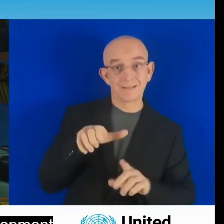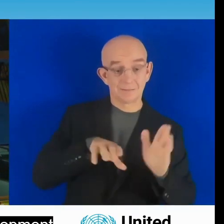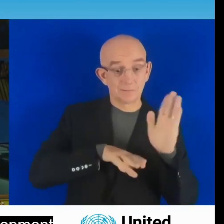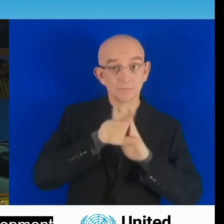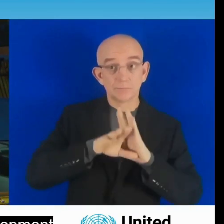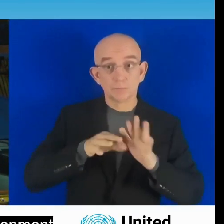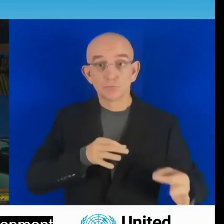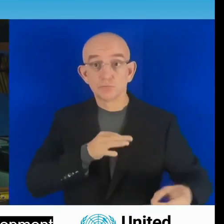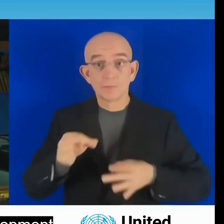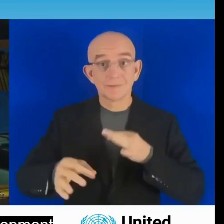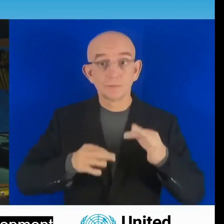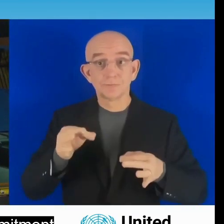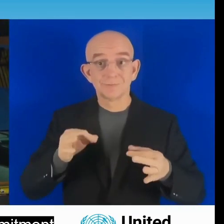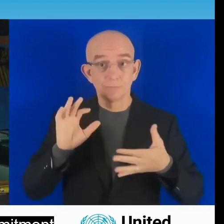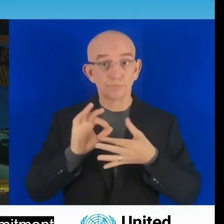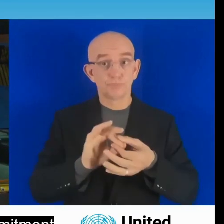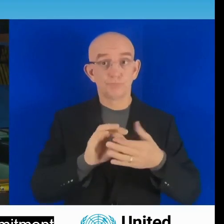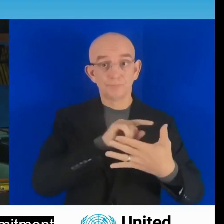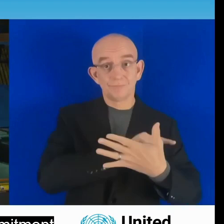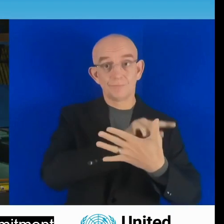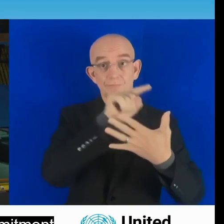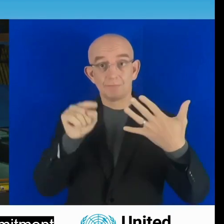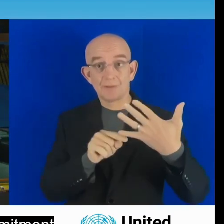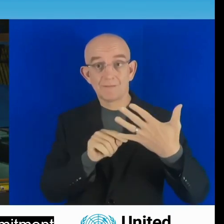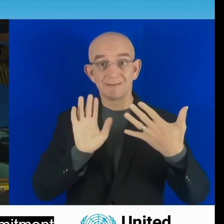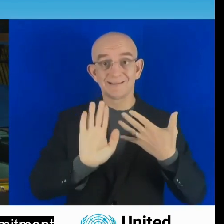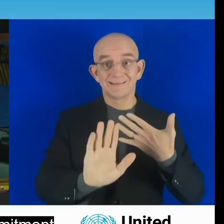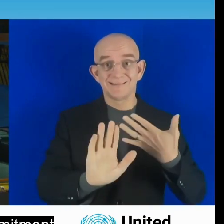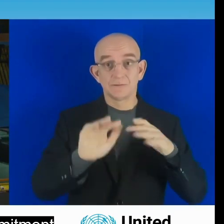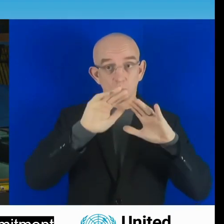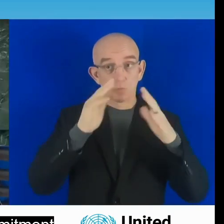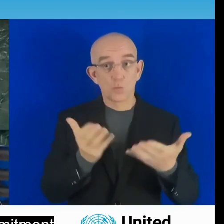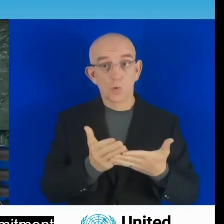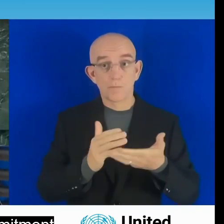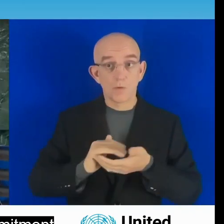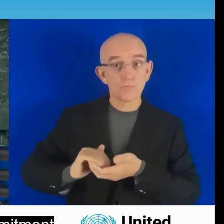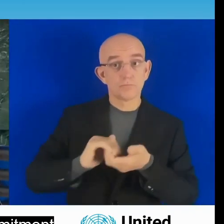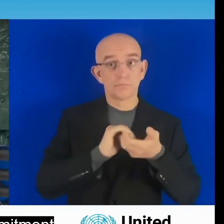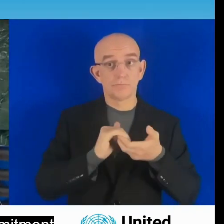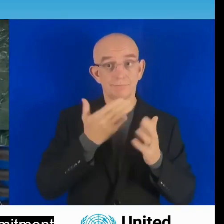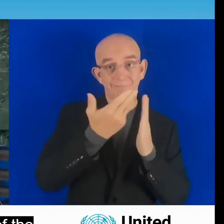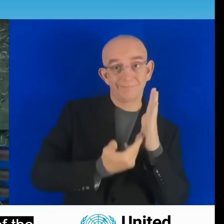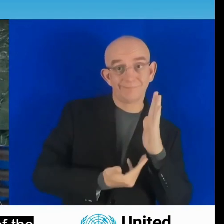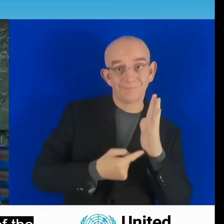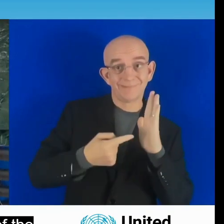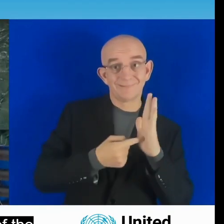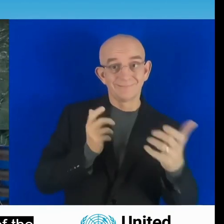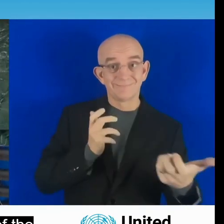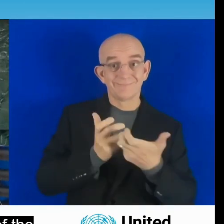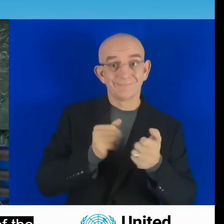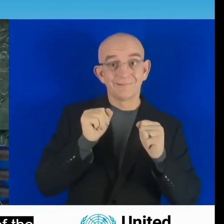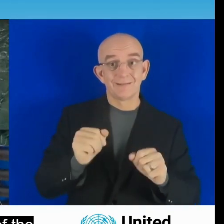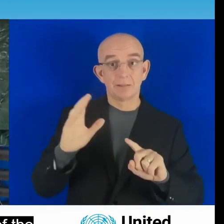Compact to augment the delivery of the SDGs. With this positive